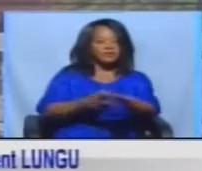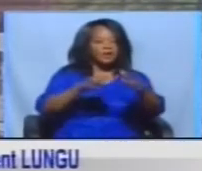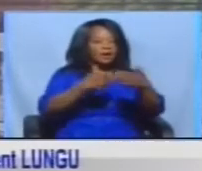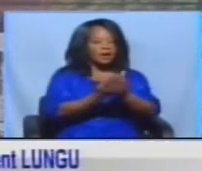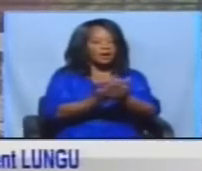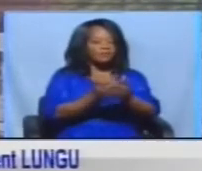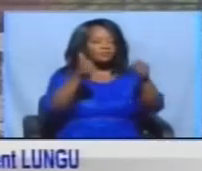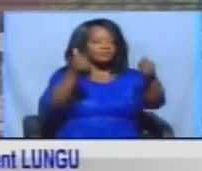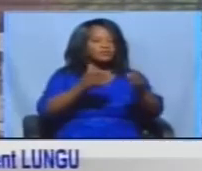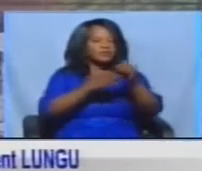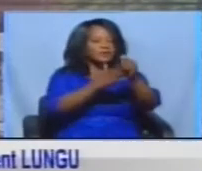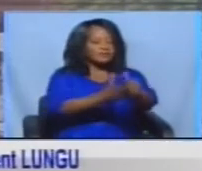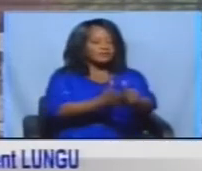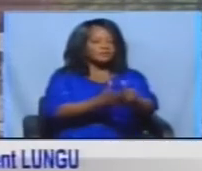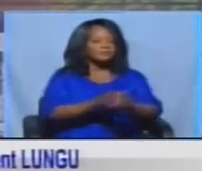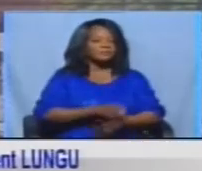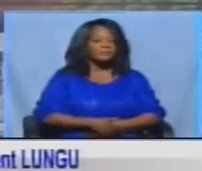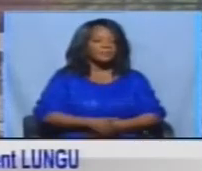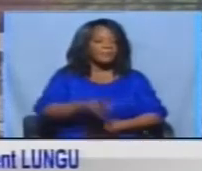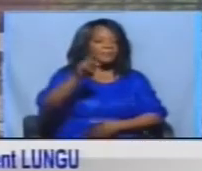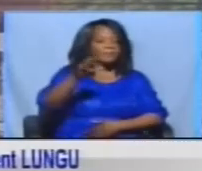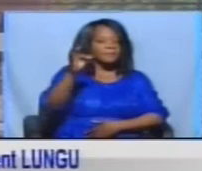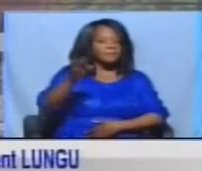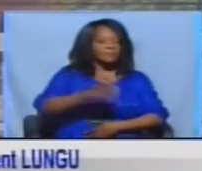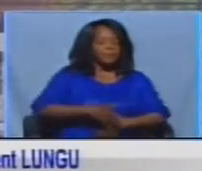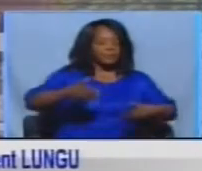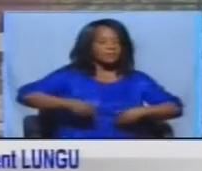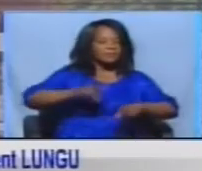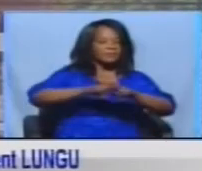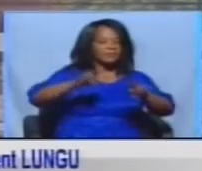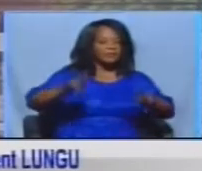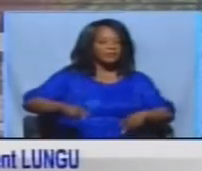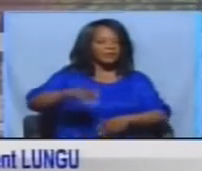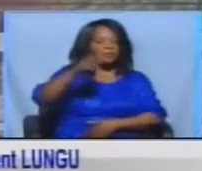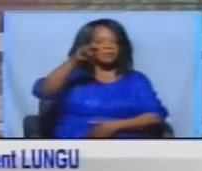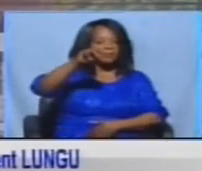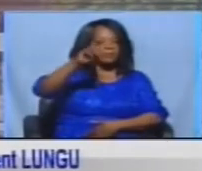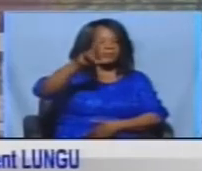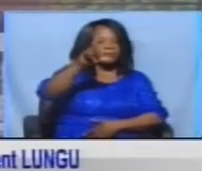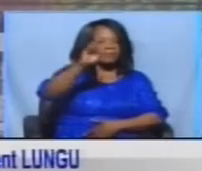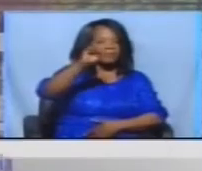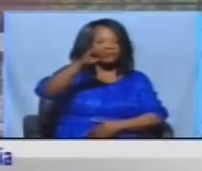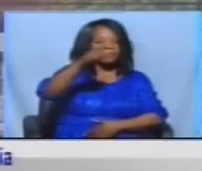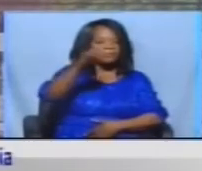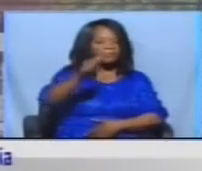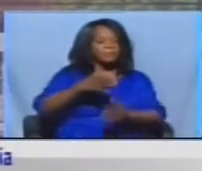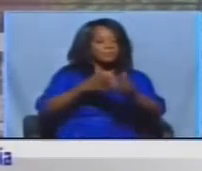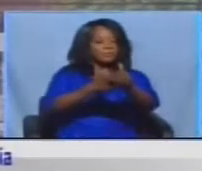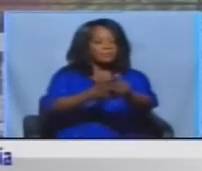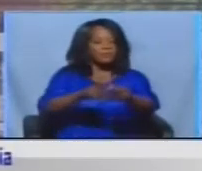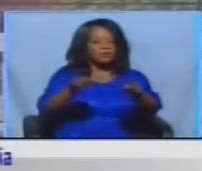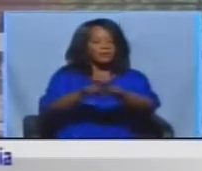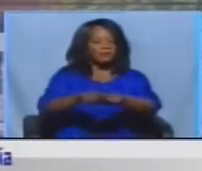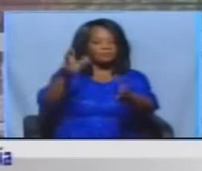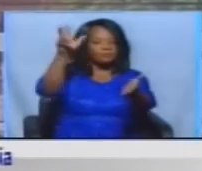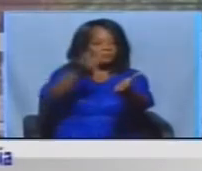good leadership. And PF Northern Province Youth Chairperson Ronald Molenga says the leadership has endorsed the